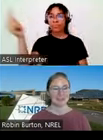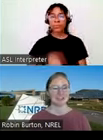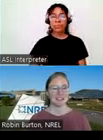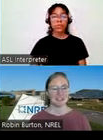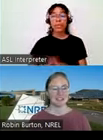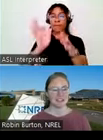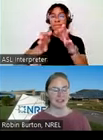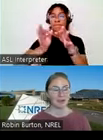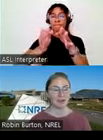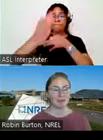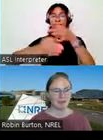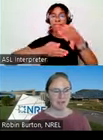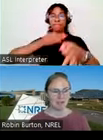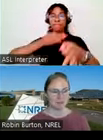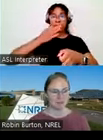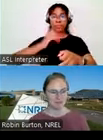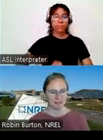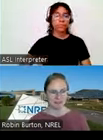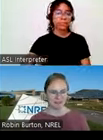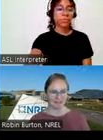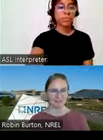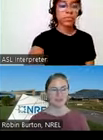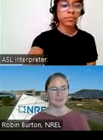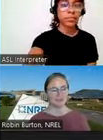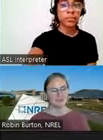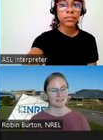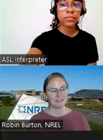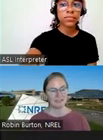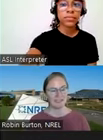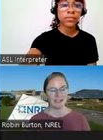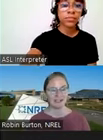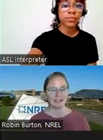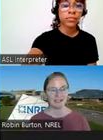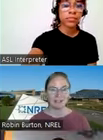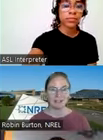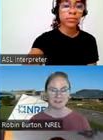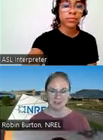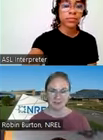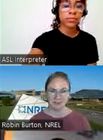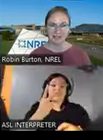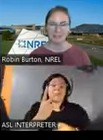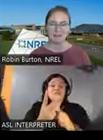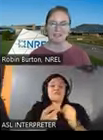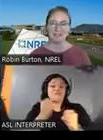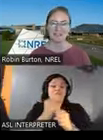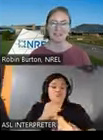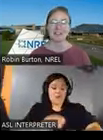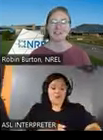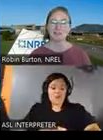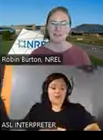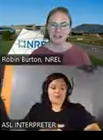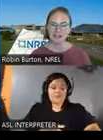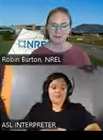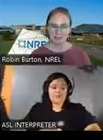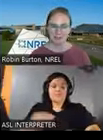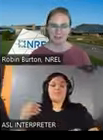This slide shares the timeline for the PR100 study. It's a two-year study. We began at the beginning of 2020, and it will be conducted